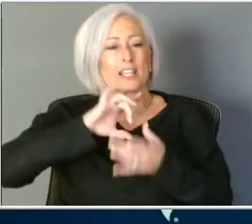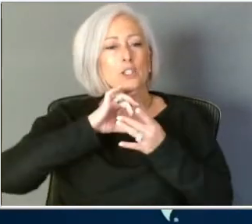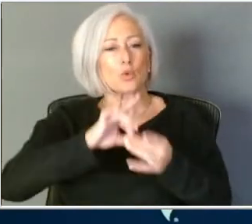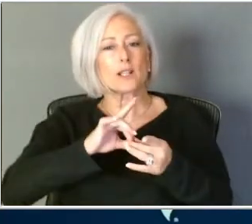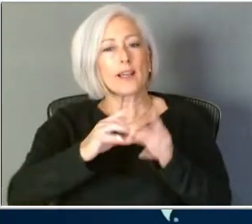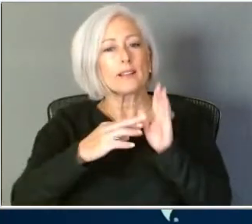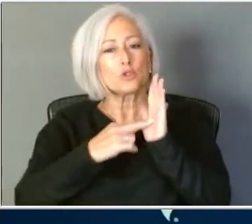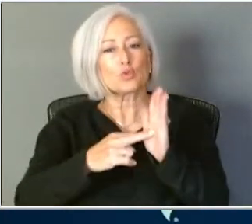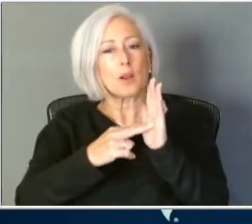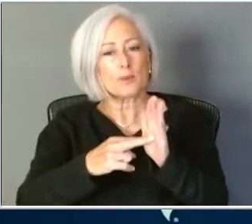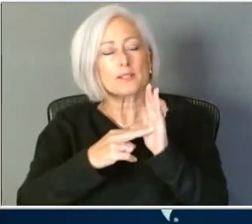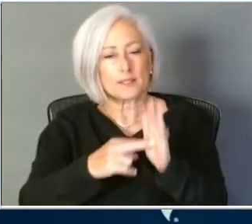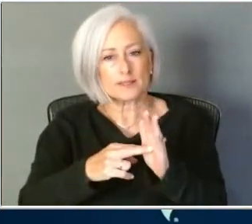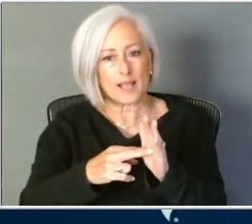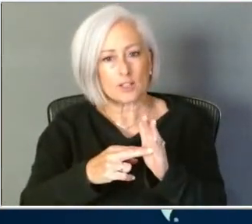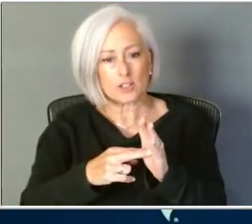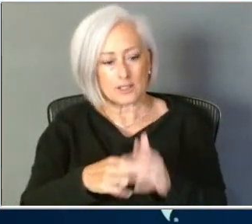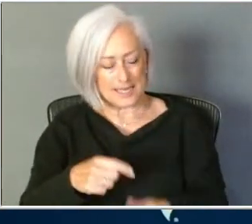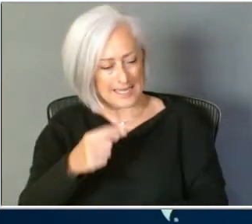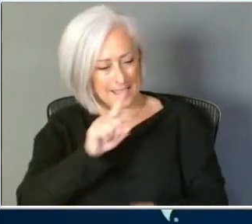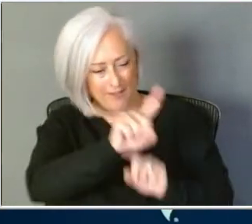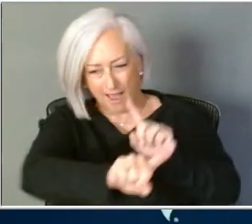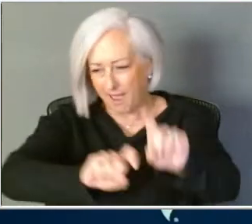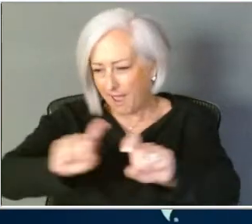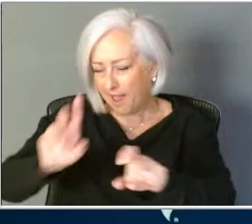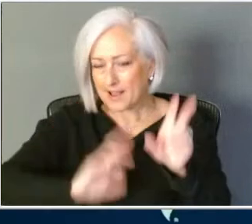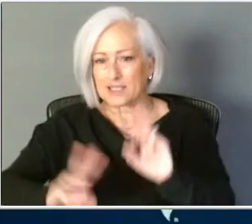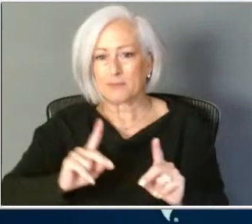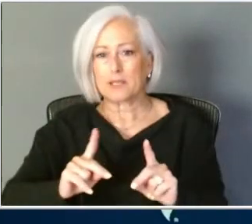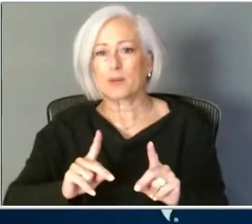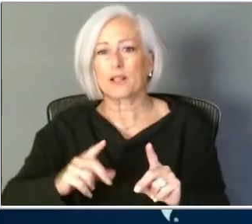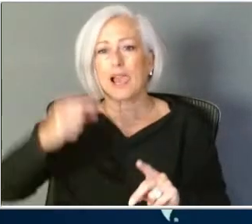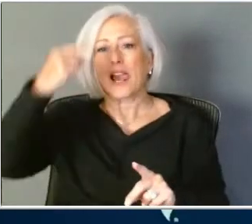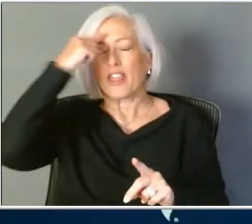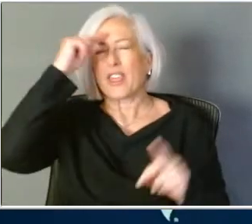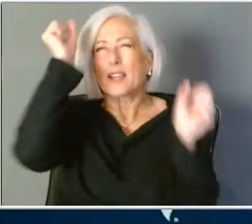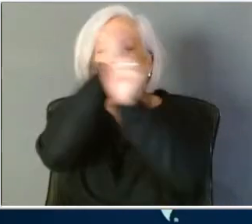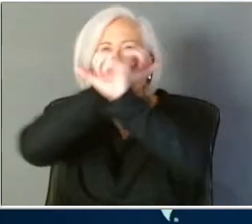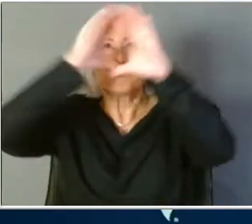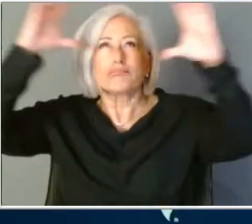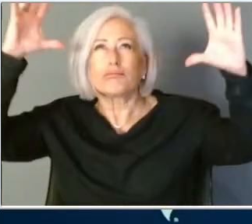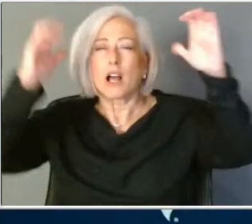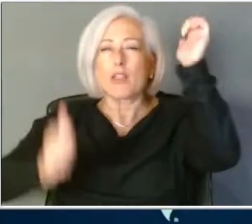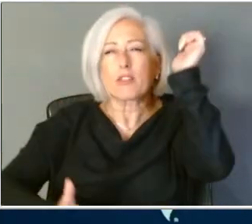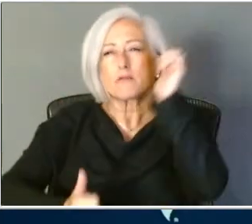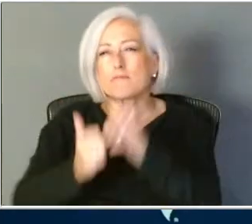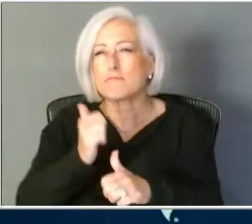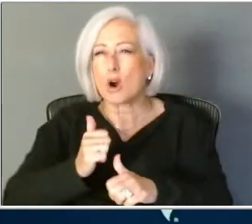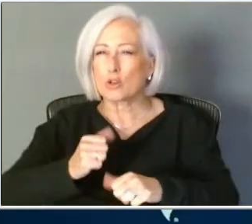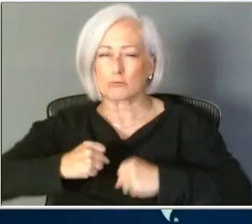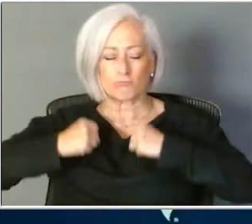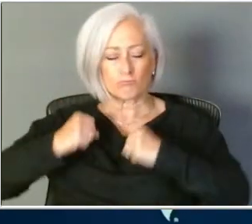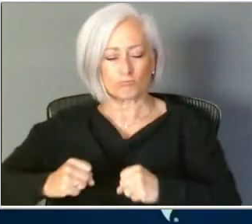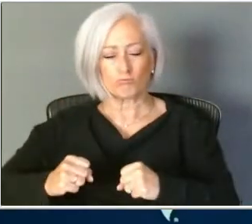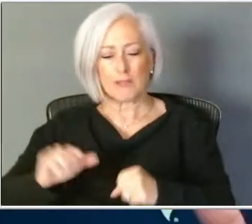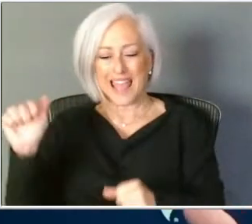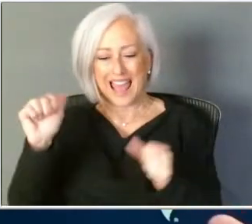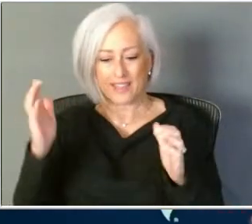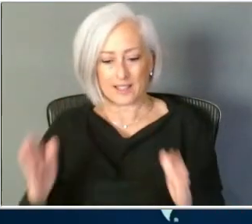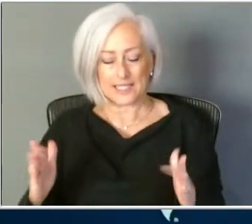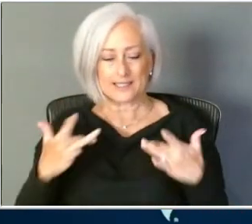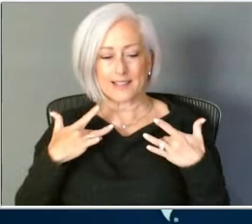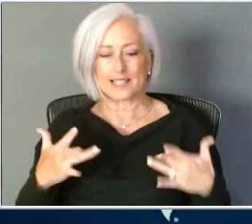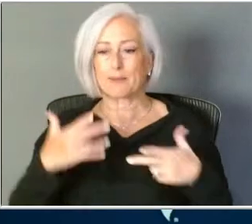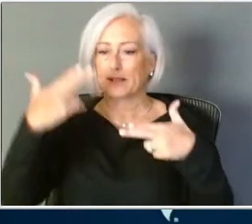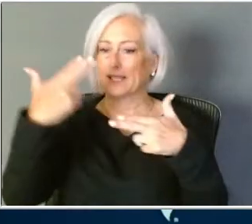I want you just to sit and imagine the most resilient, gritty athlete. More often than not, they often say male professional athletes because that's what